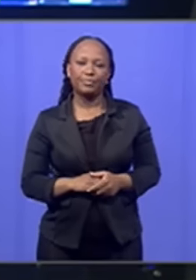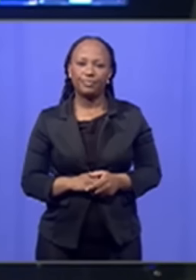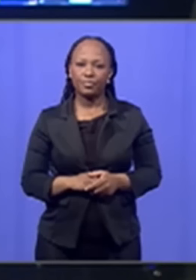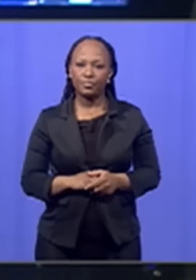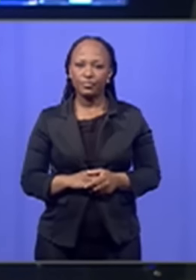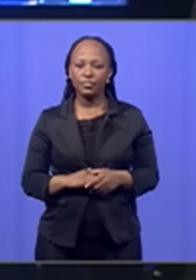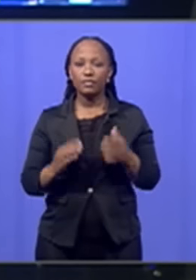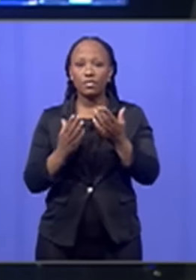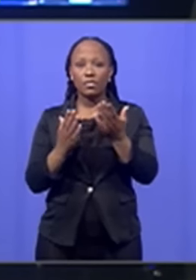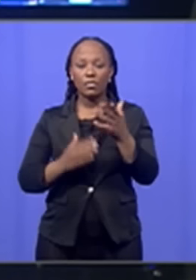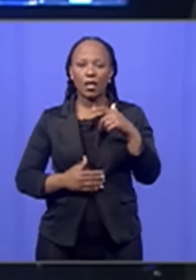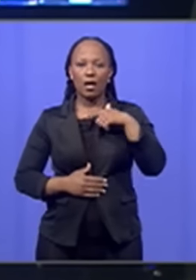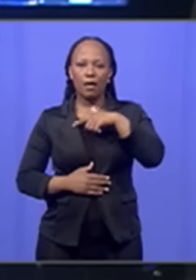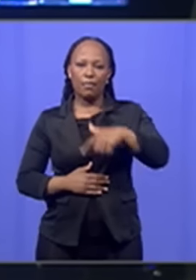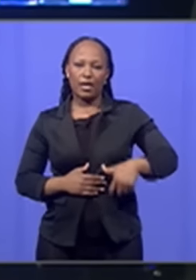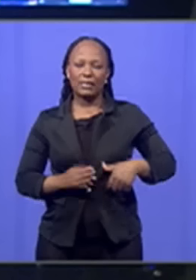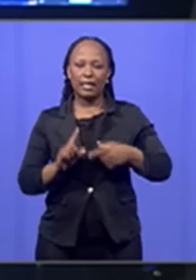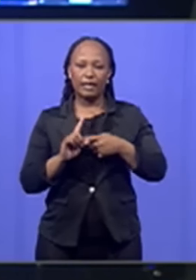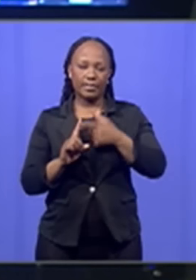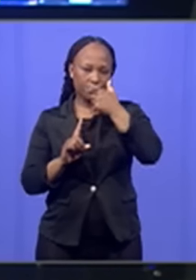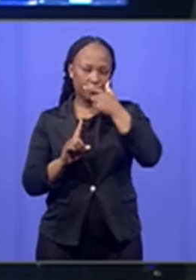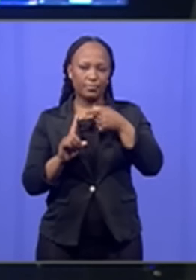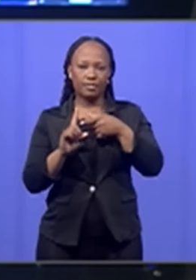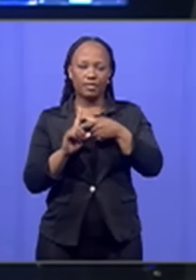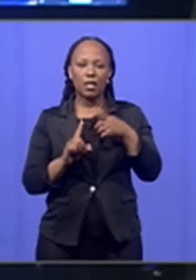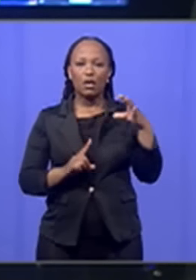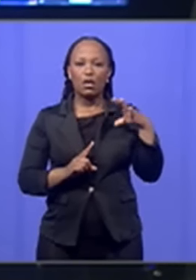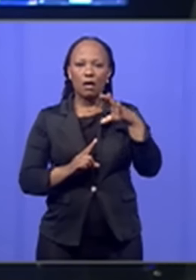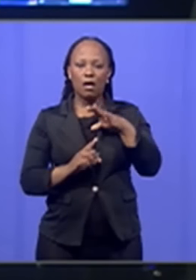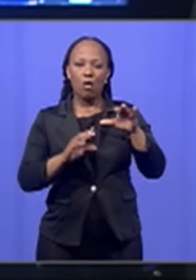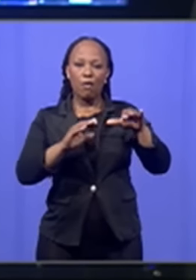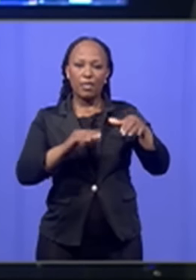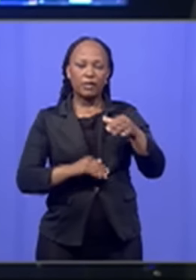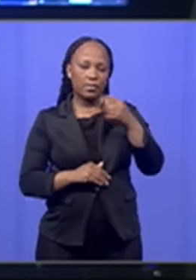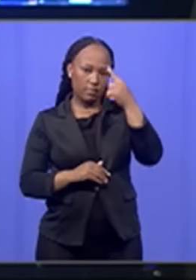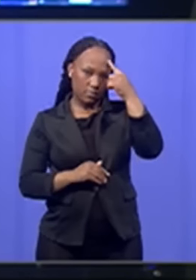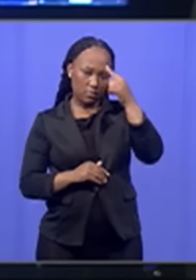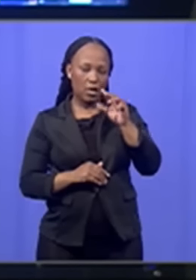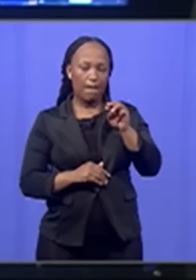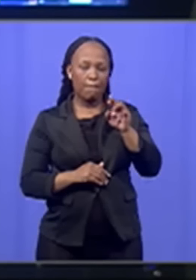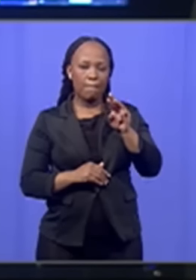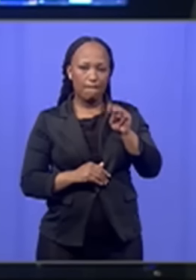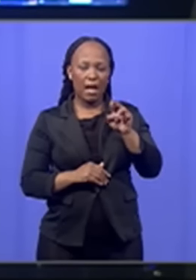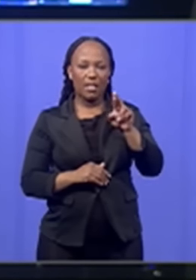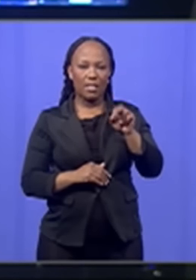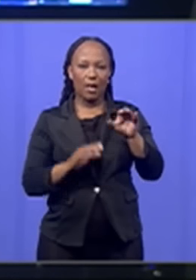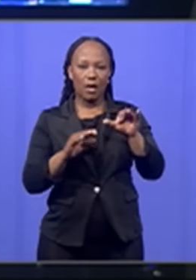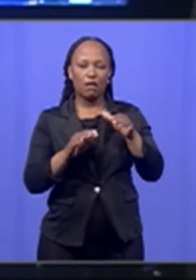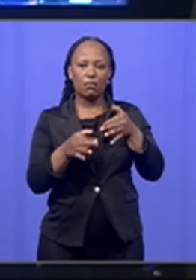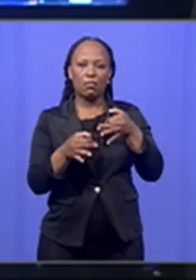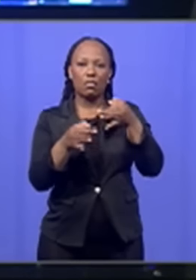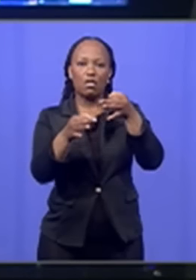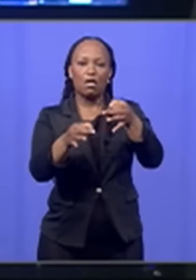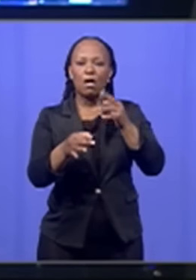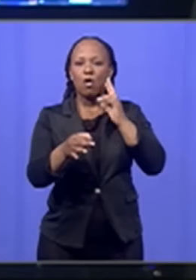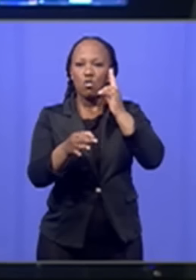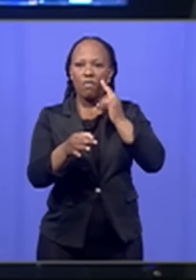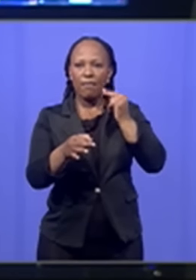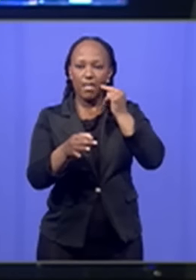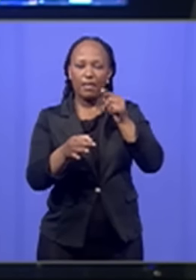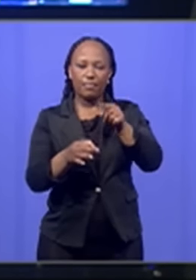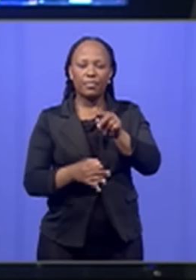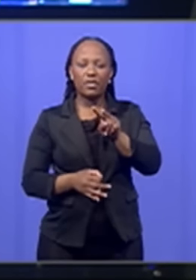Ho sa le jwalo mo presidente Cyril Ramaphosa o ekeditse nako ya commission ya matlanga ho fihlela ka la 16 Pudungwana 2026.